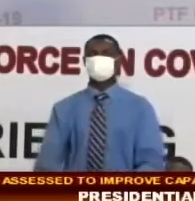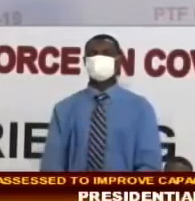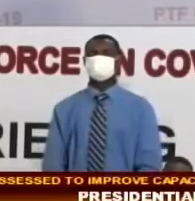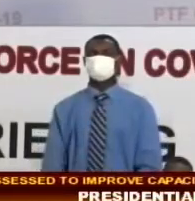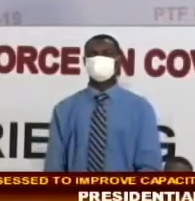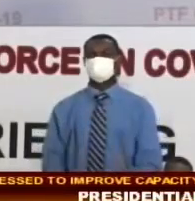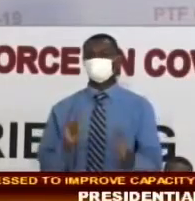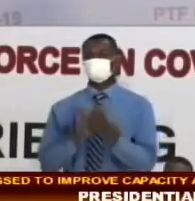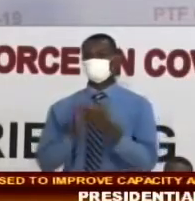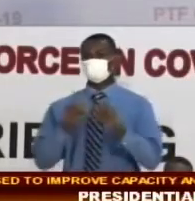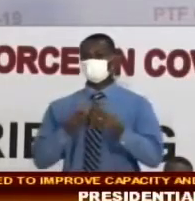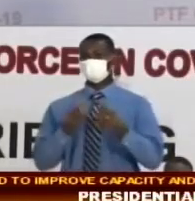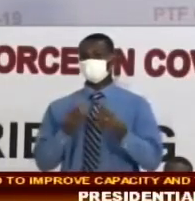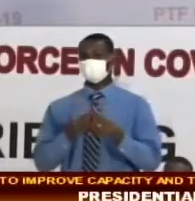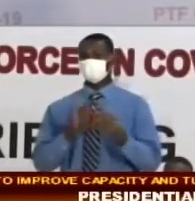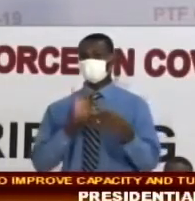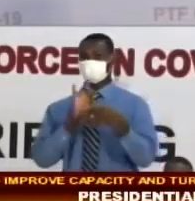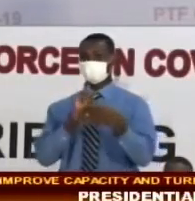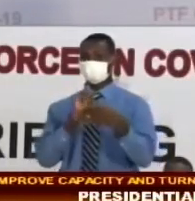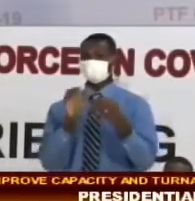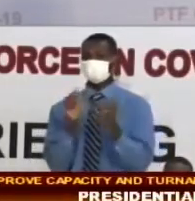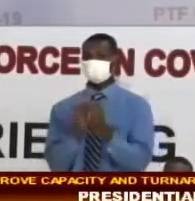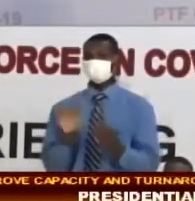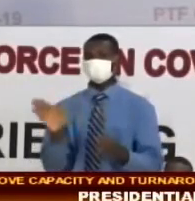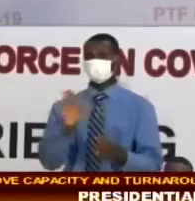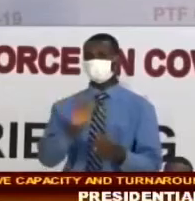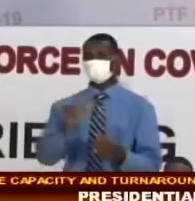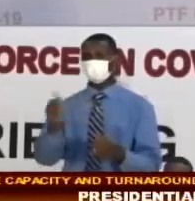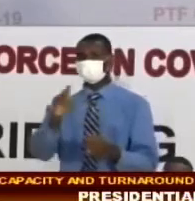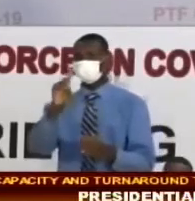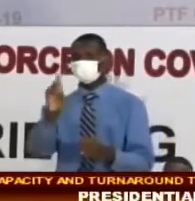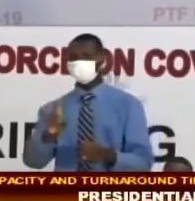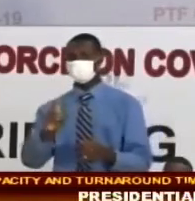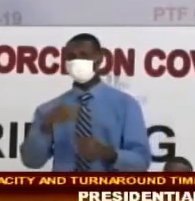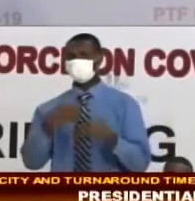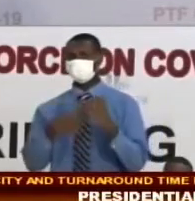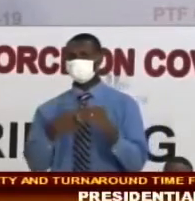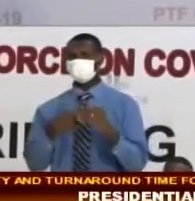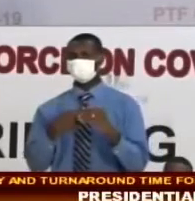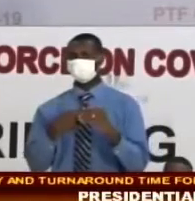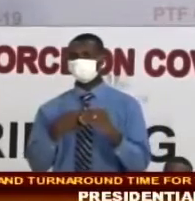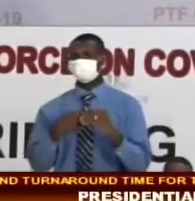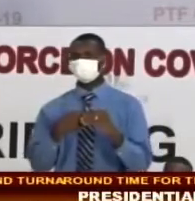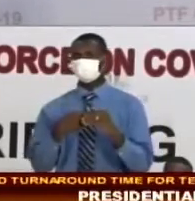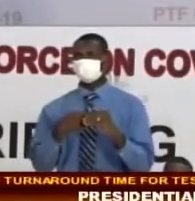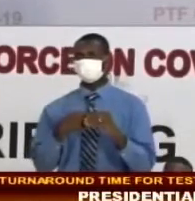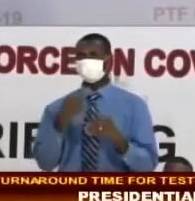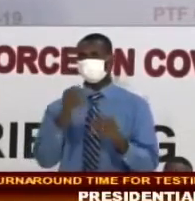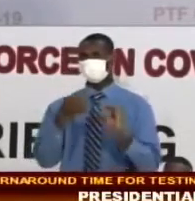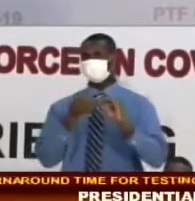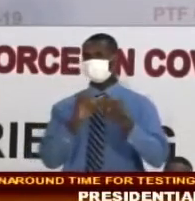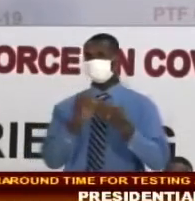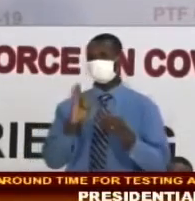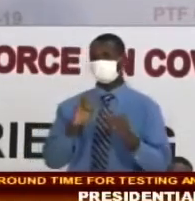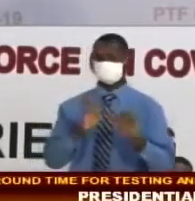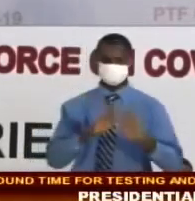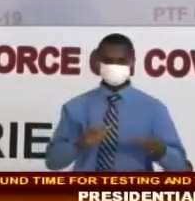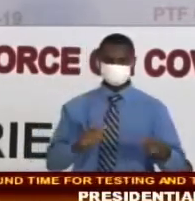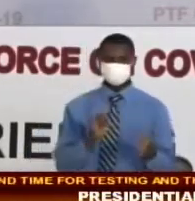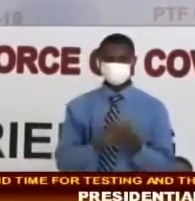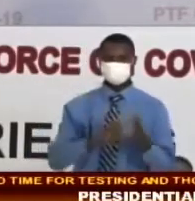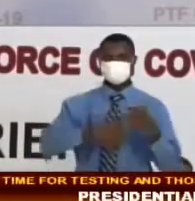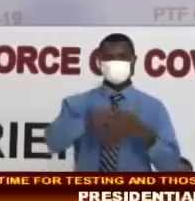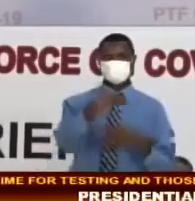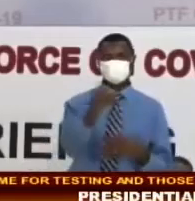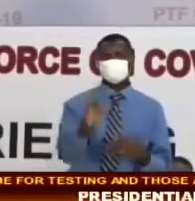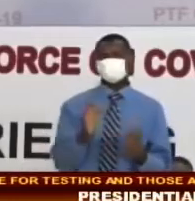That also relates to your question about the number of out-of-school children we have. Since